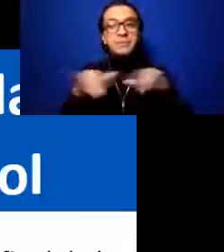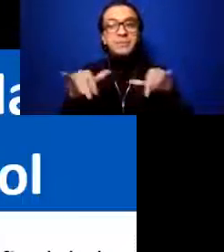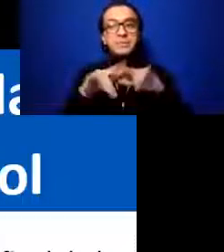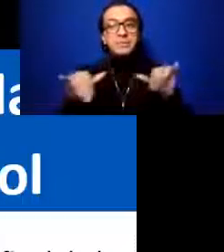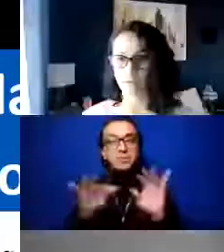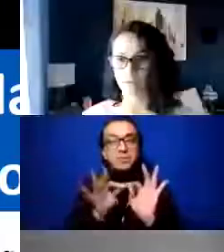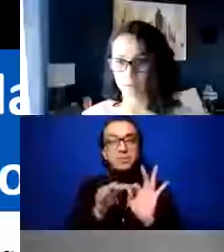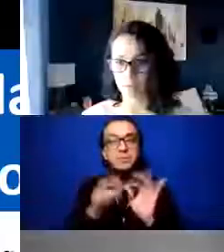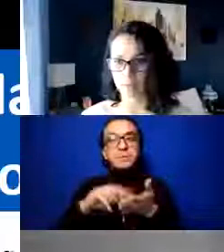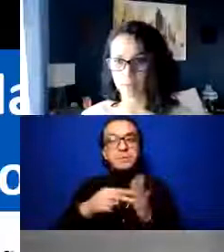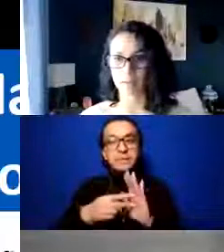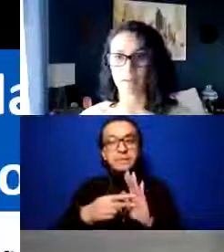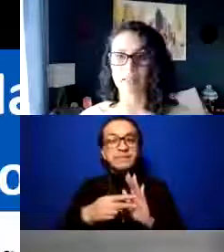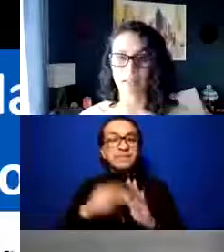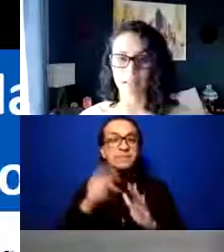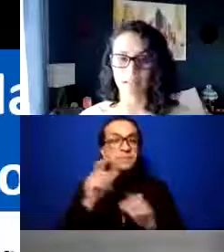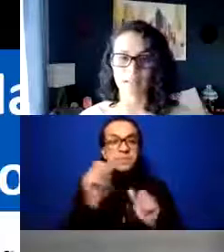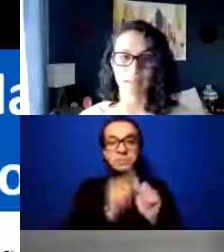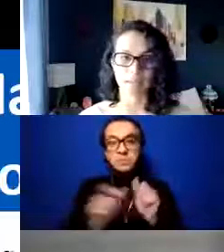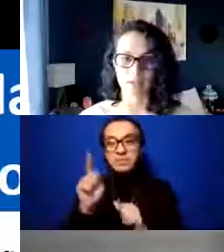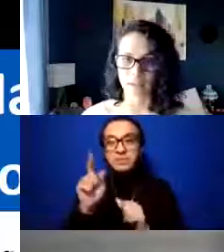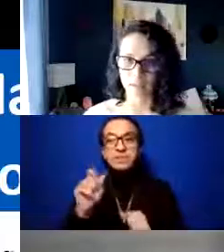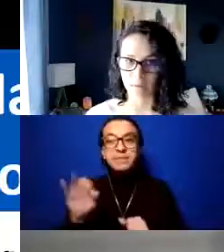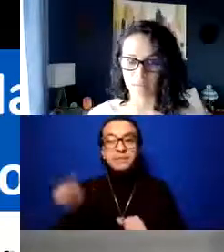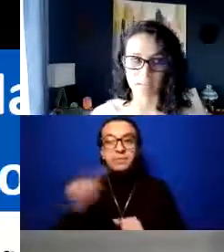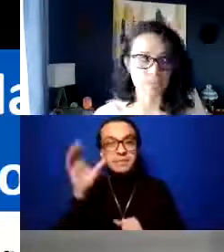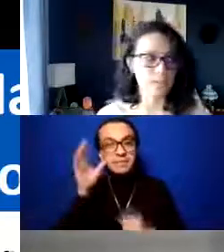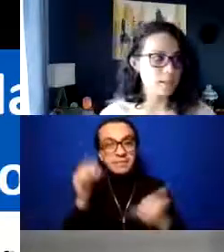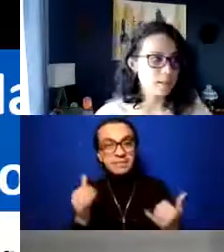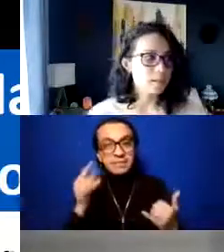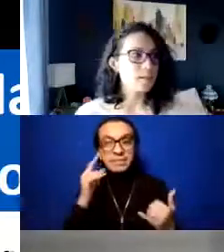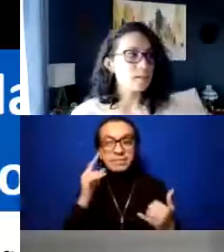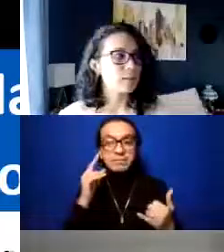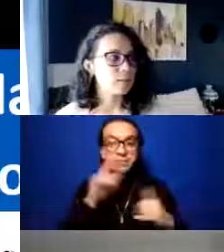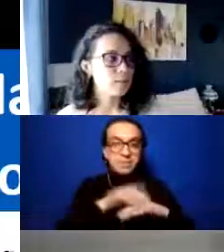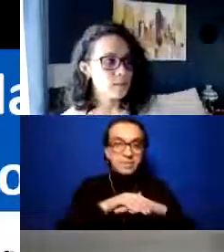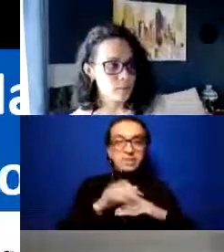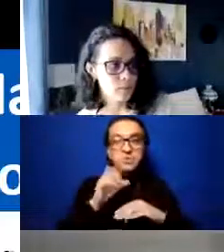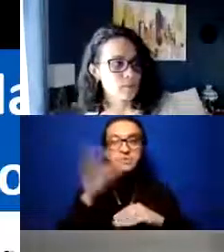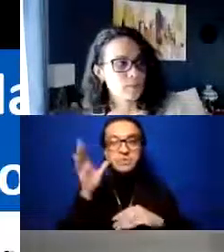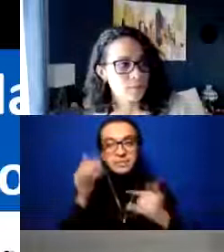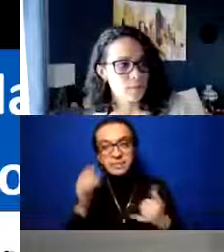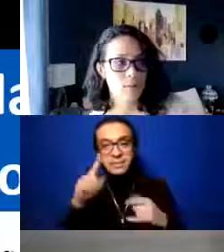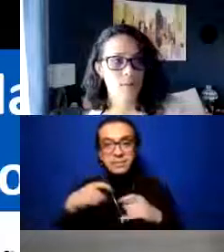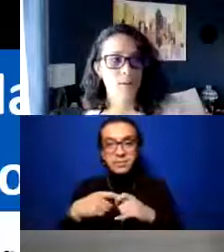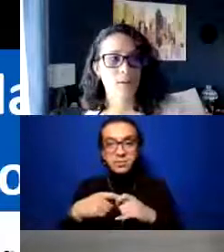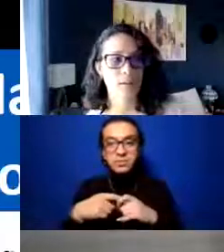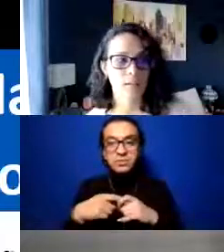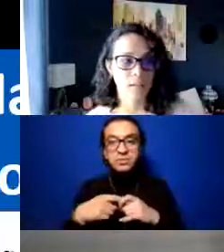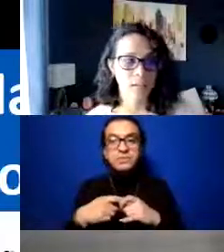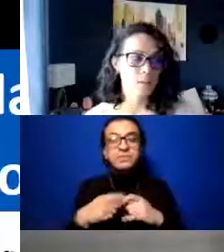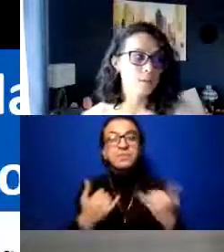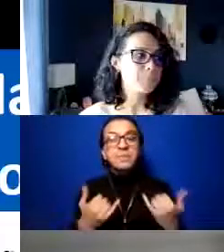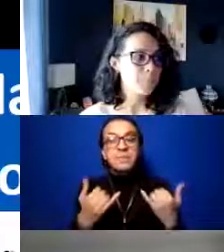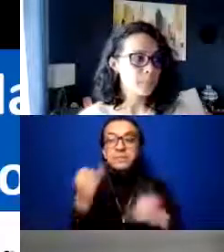so this applies to everyone, whether you're listening in Spanish or English. So in your Zoom controls, for those who are